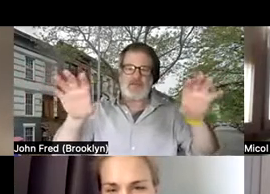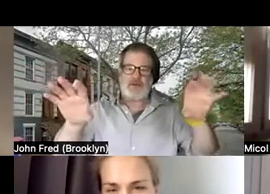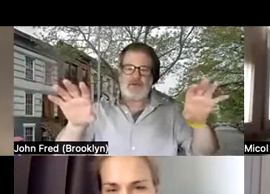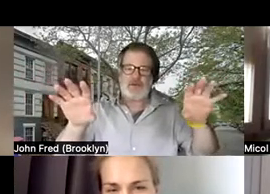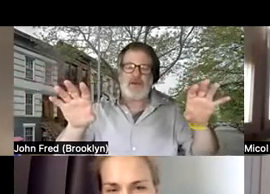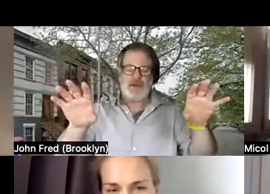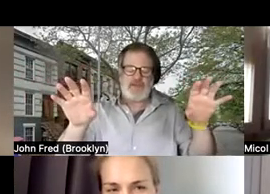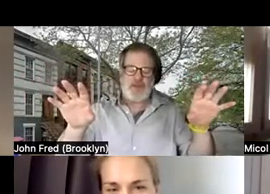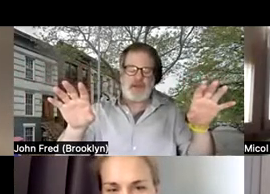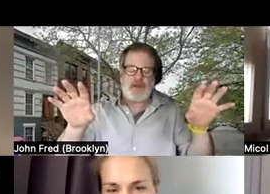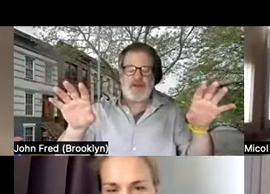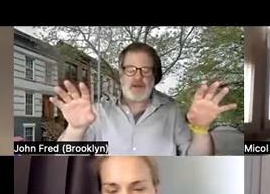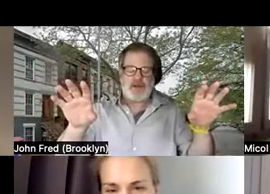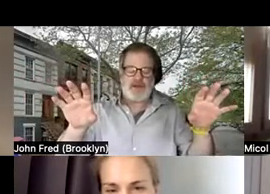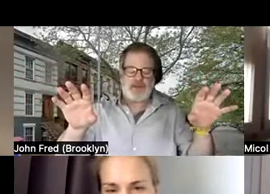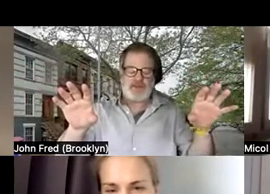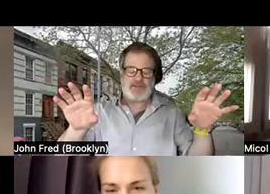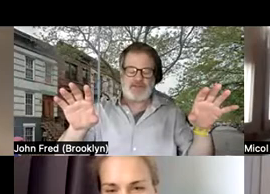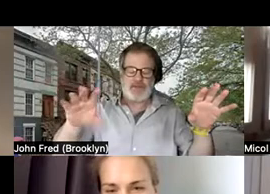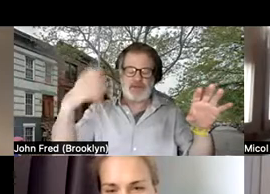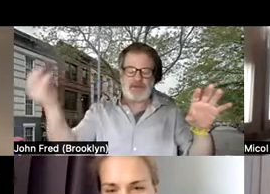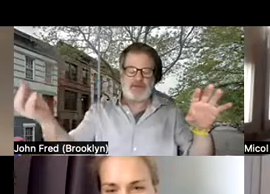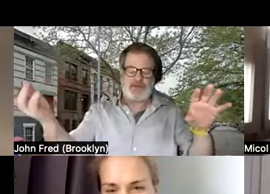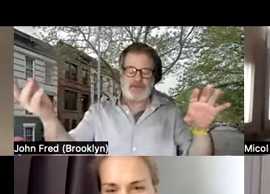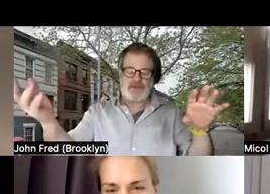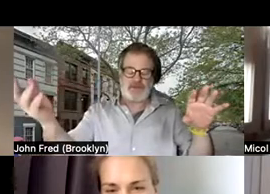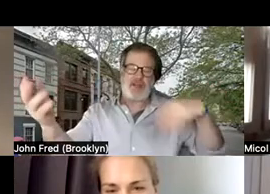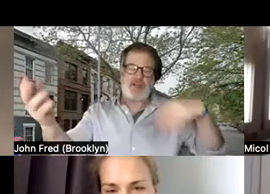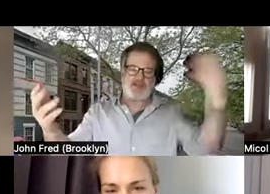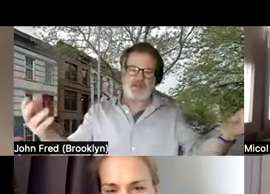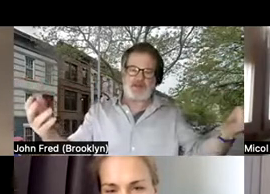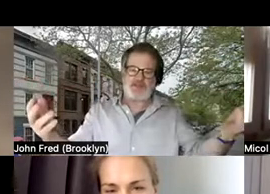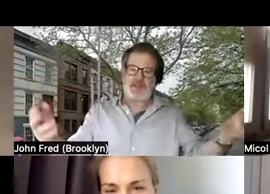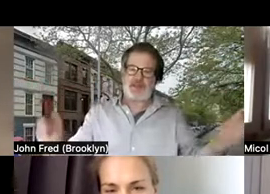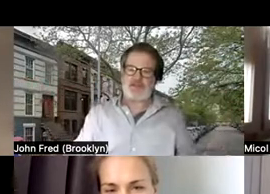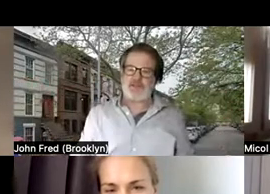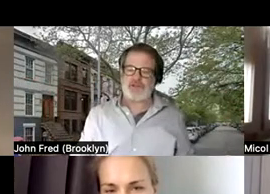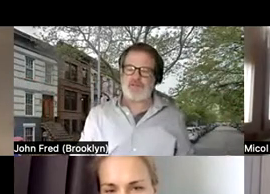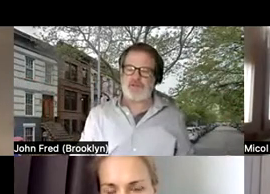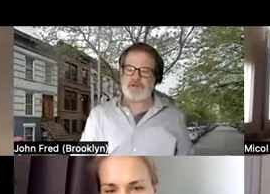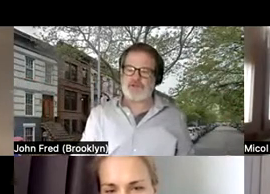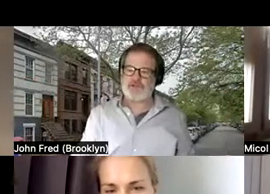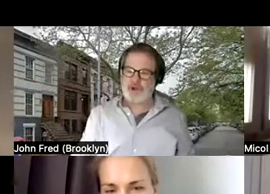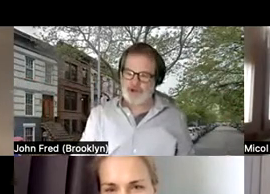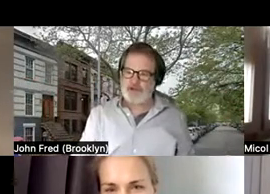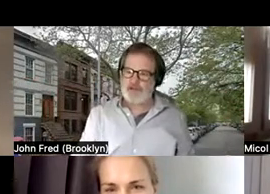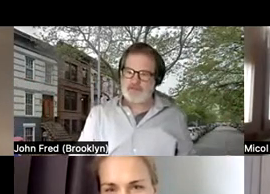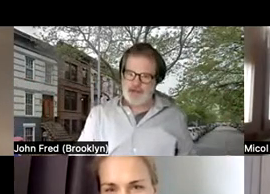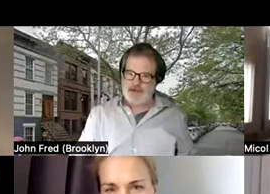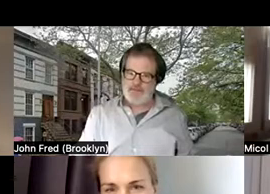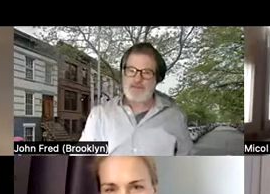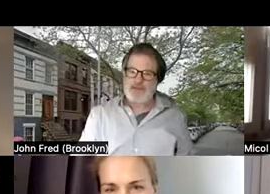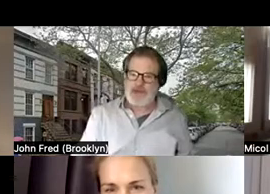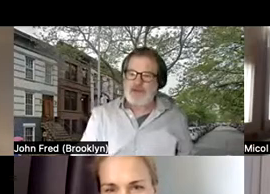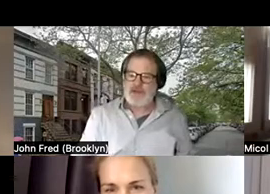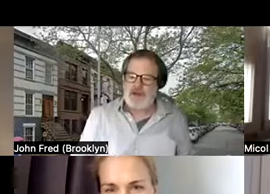side-by-side mode, and that way you'll be able to see both her demonstration and what's going on in the slides, and that's really important for this talk. Got